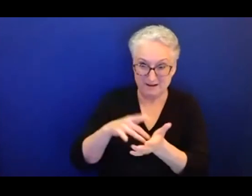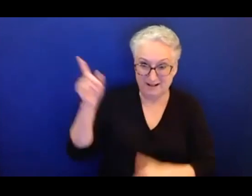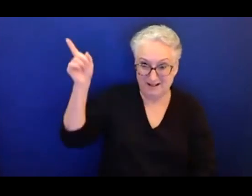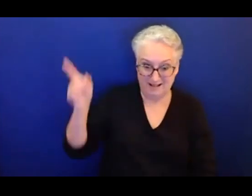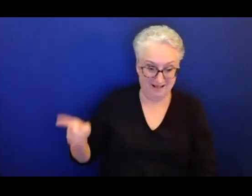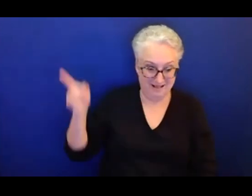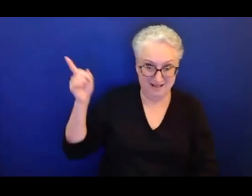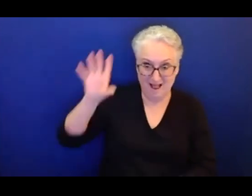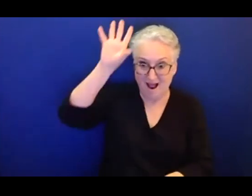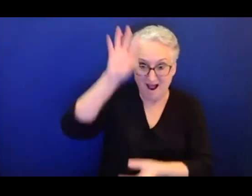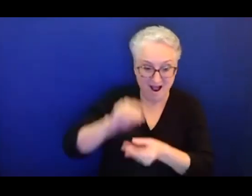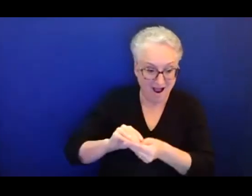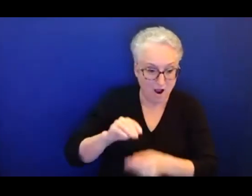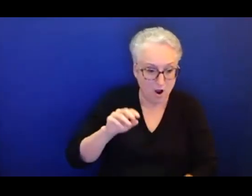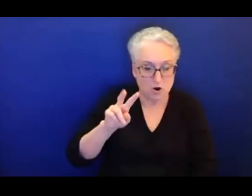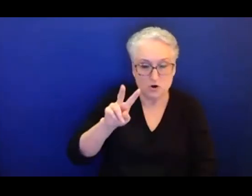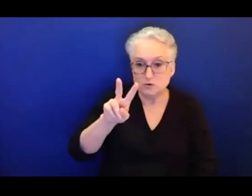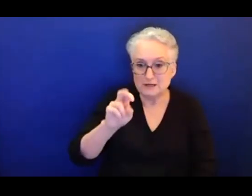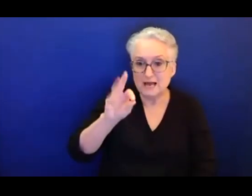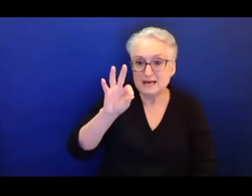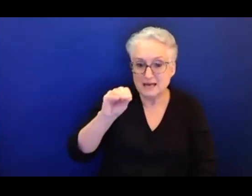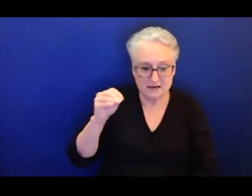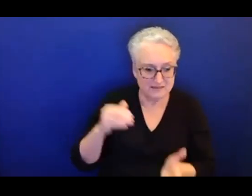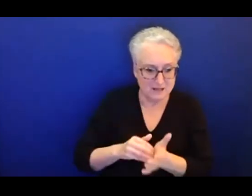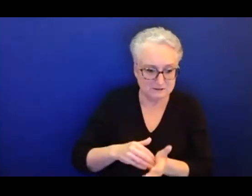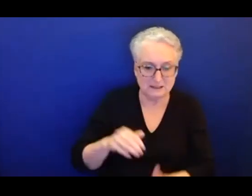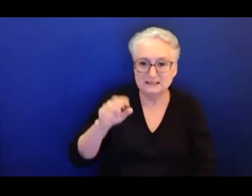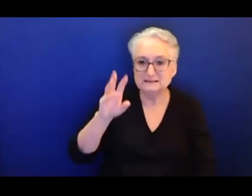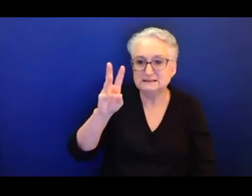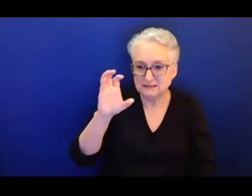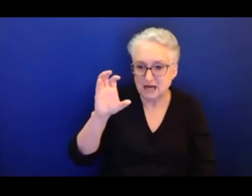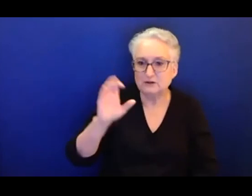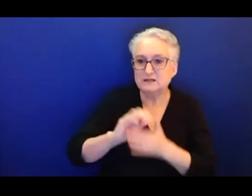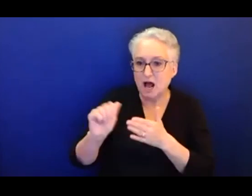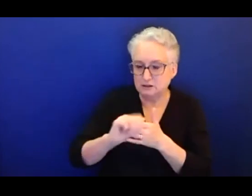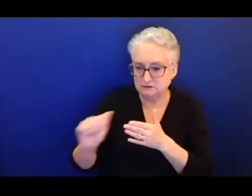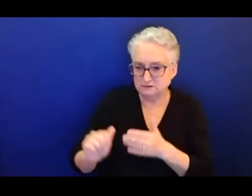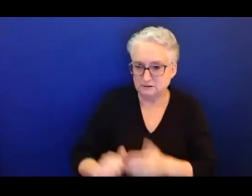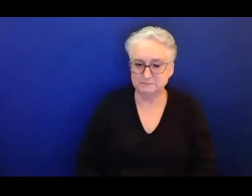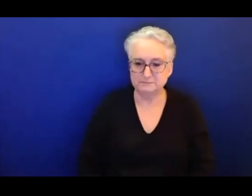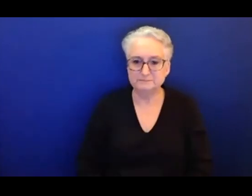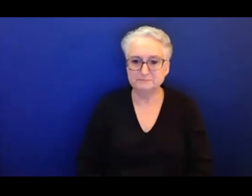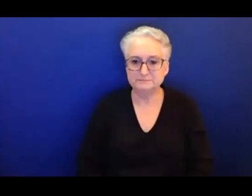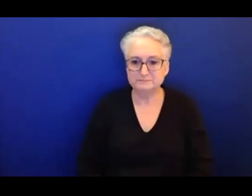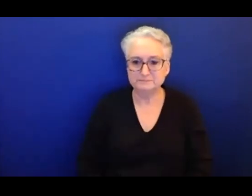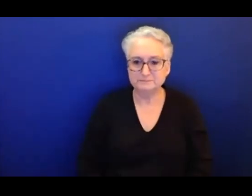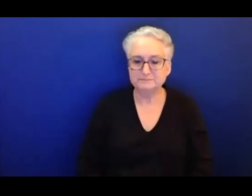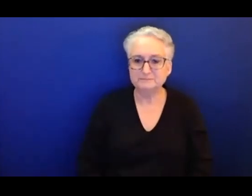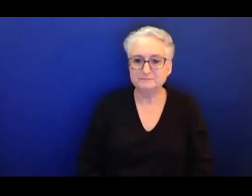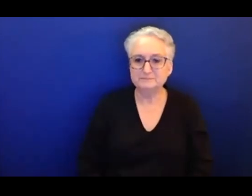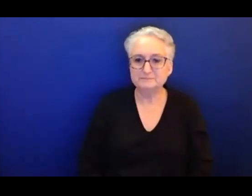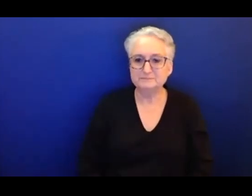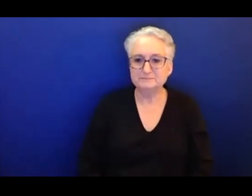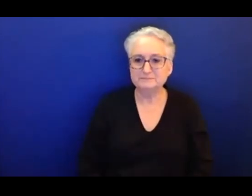$290,600, the bulk of which is toward the management of the Home Rochester program, with $30,000 each for